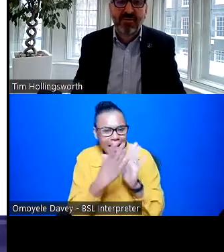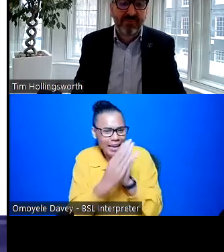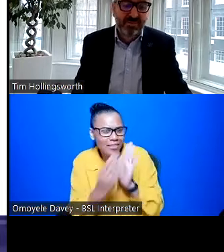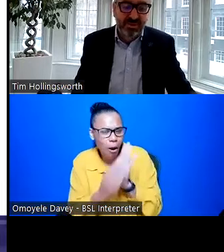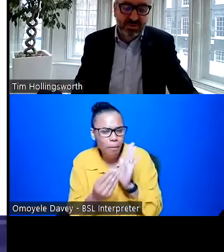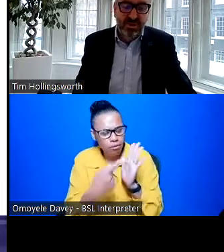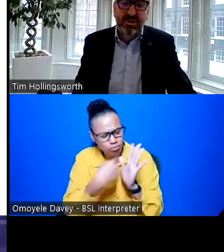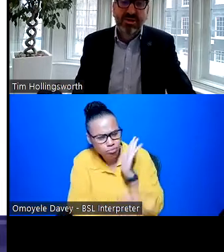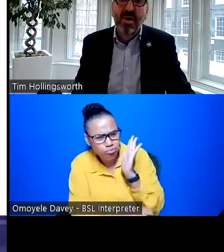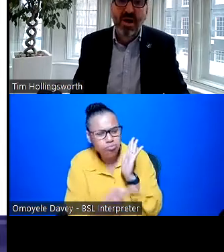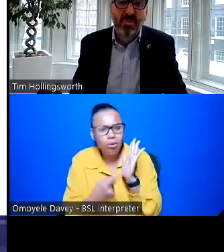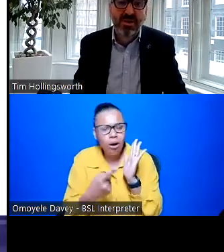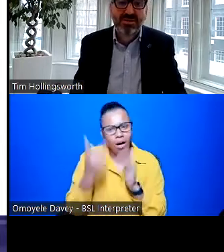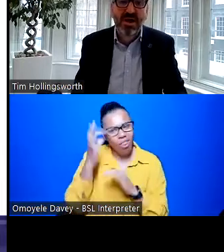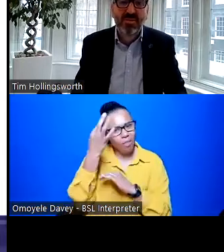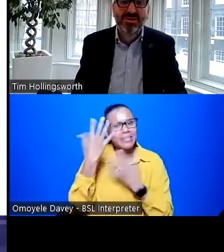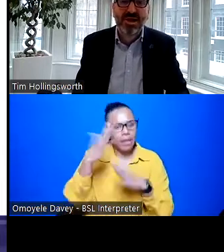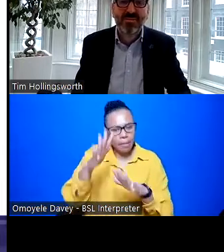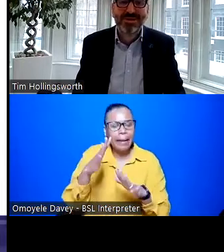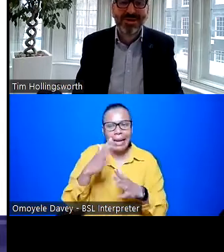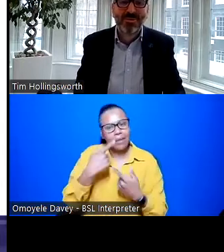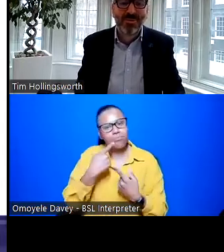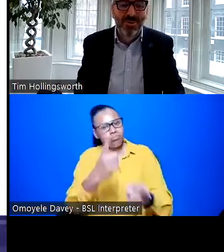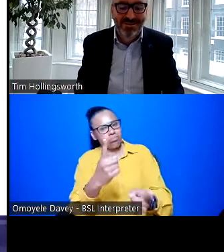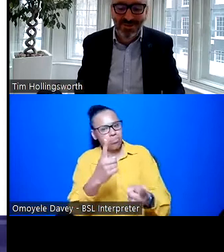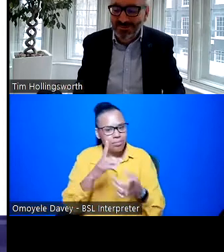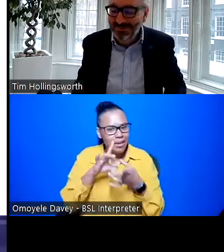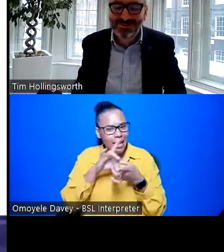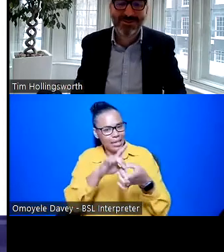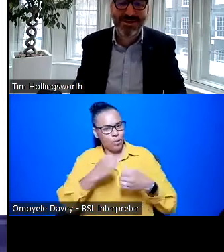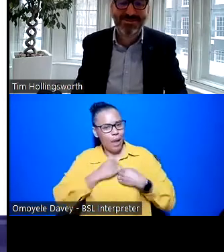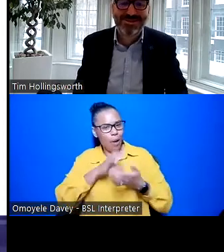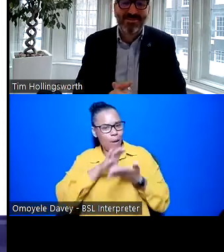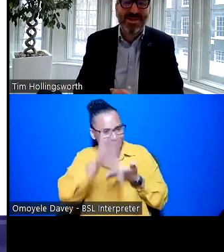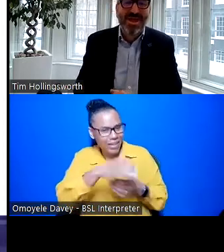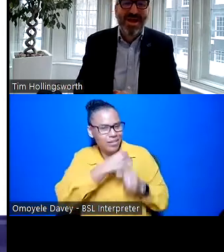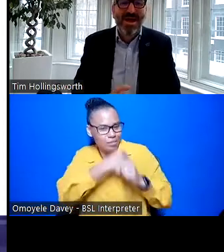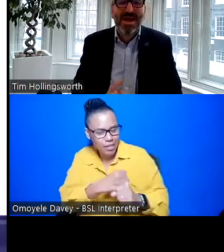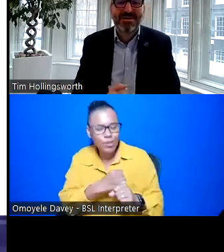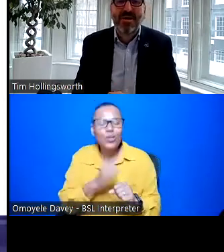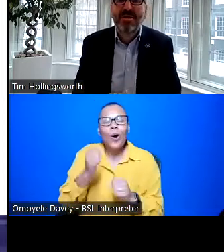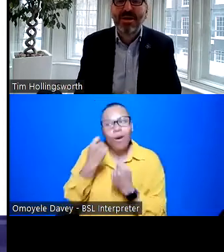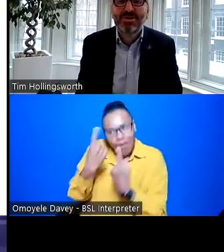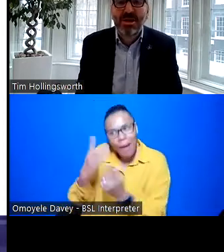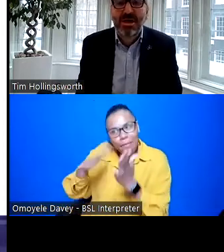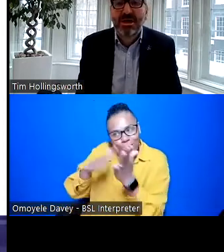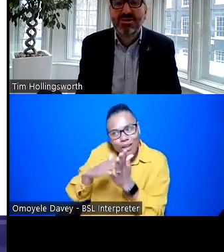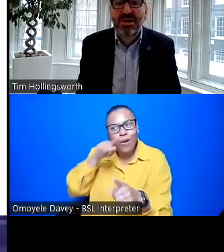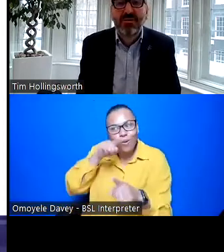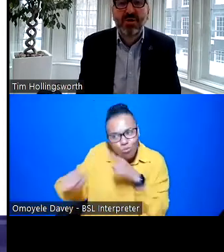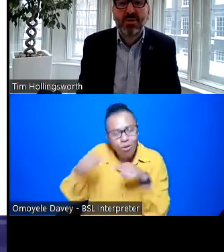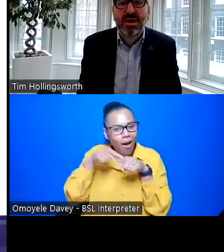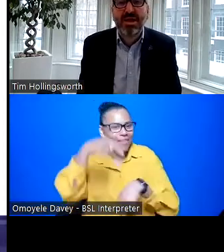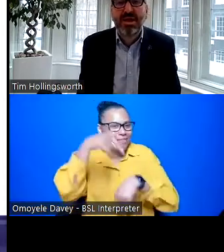in our investment. So my hope in the time, and Michelle, I picked up on your point, I will look to keep to time, is very much to